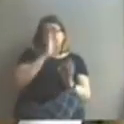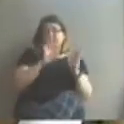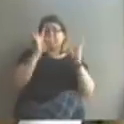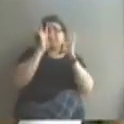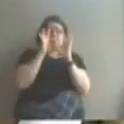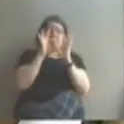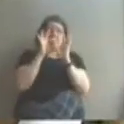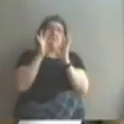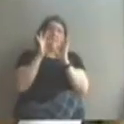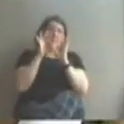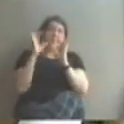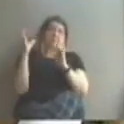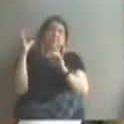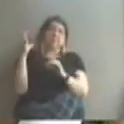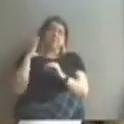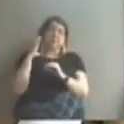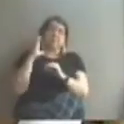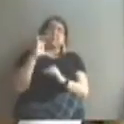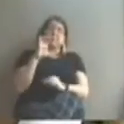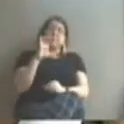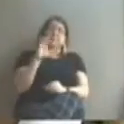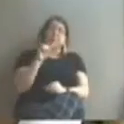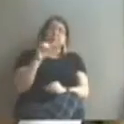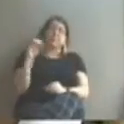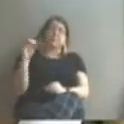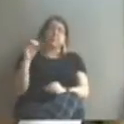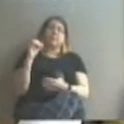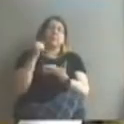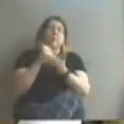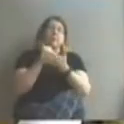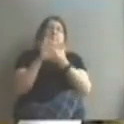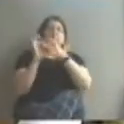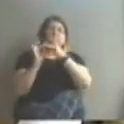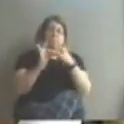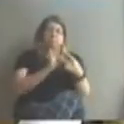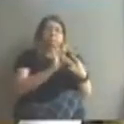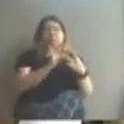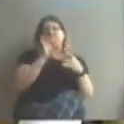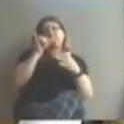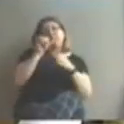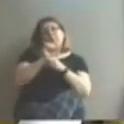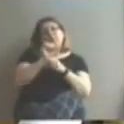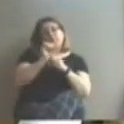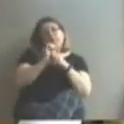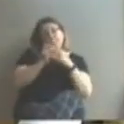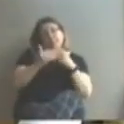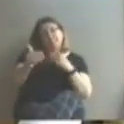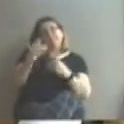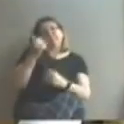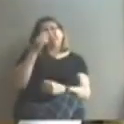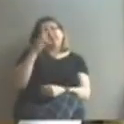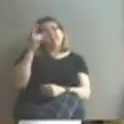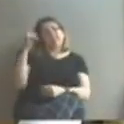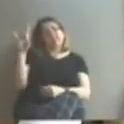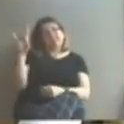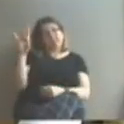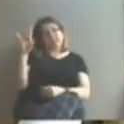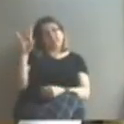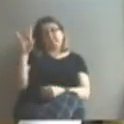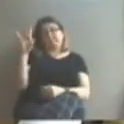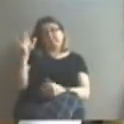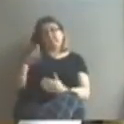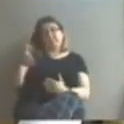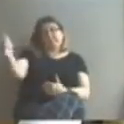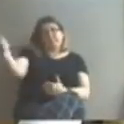important that the Chief Academic Officer helped to galvanize and focus that work going into 17-18. And